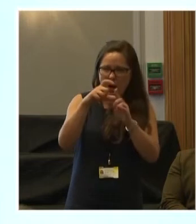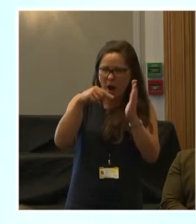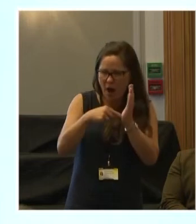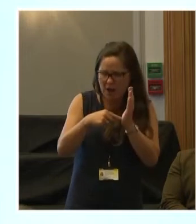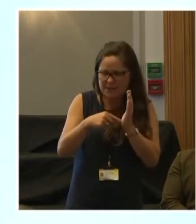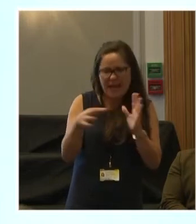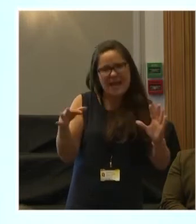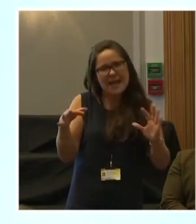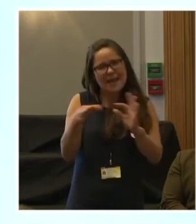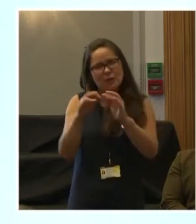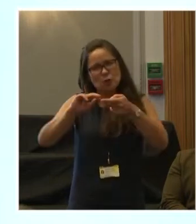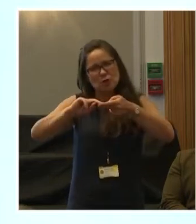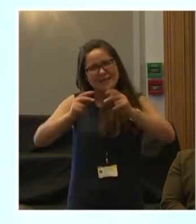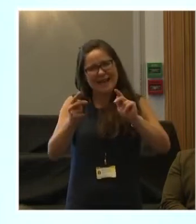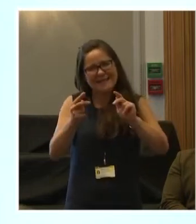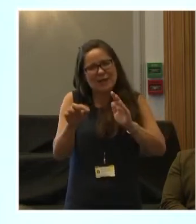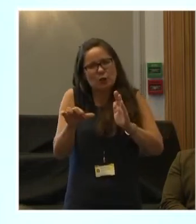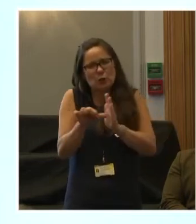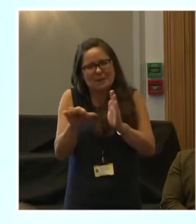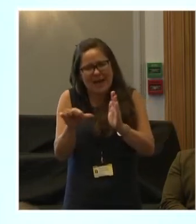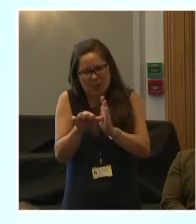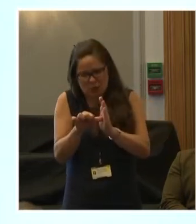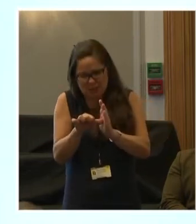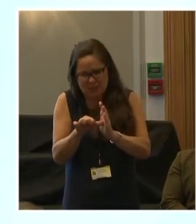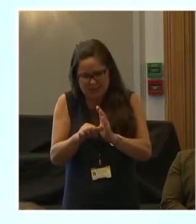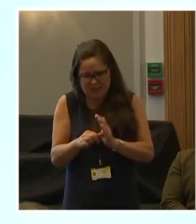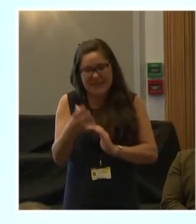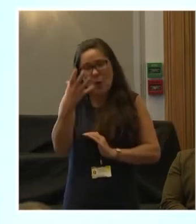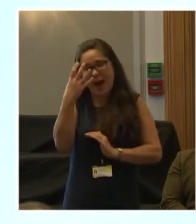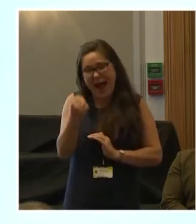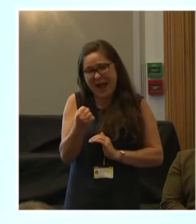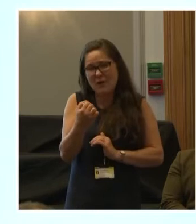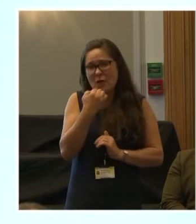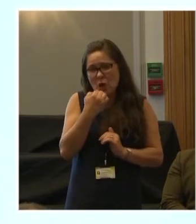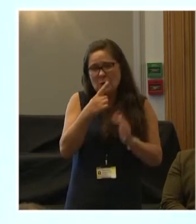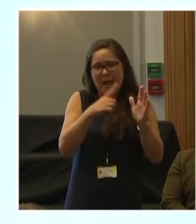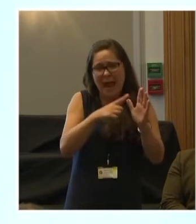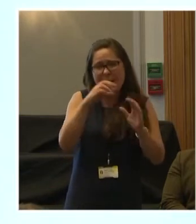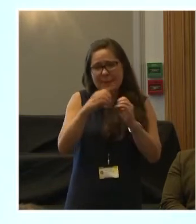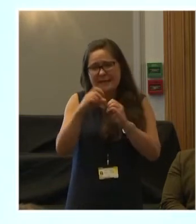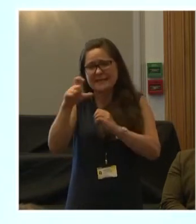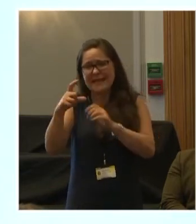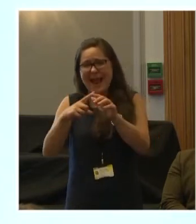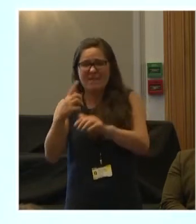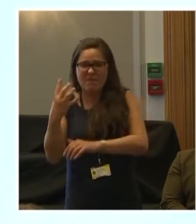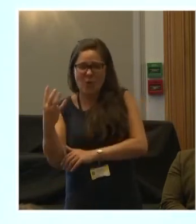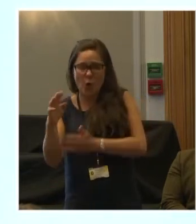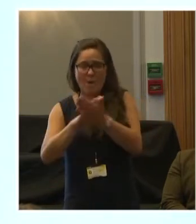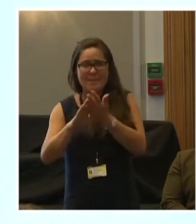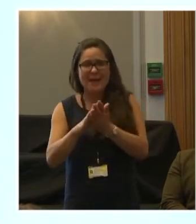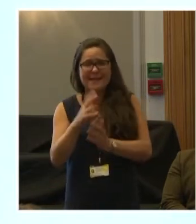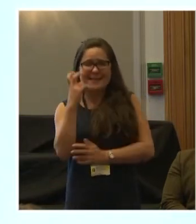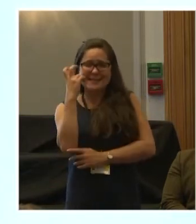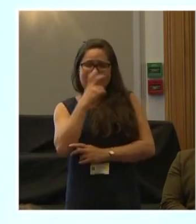gene. Patients with two severe variants of ABCA4 develop sight loss early. As their code only continues